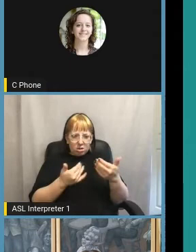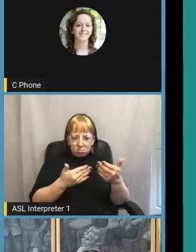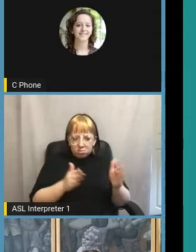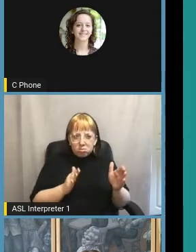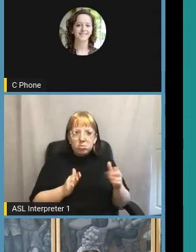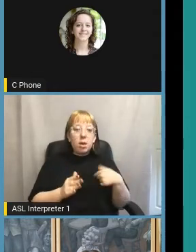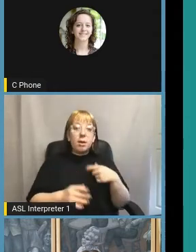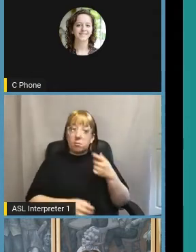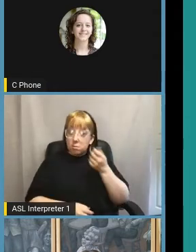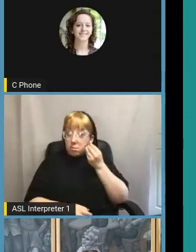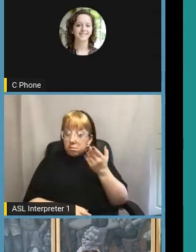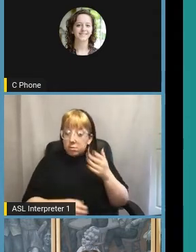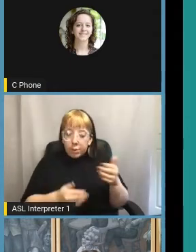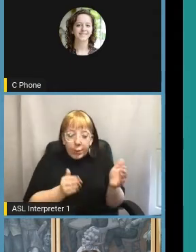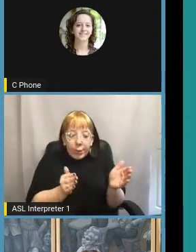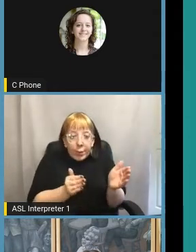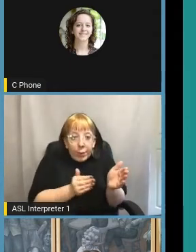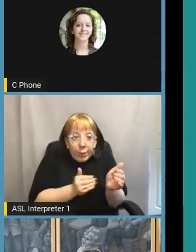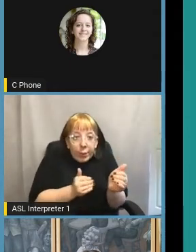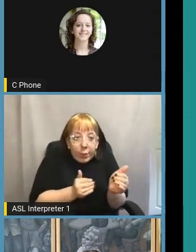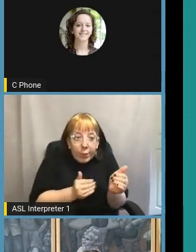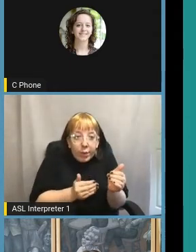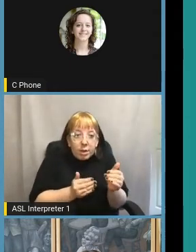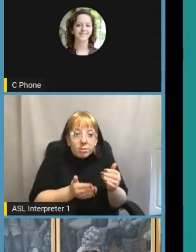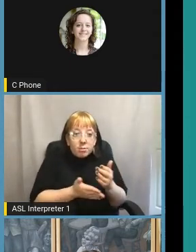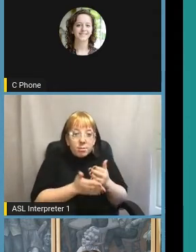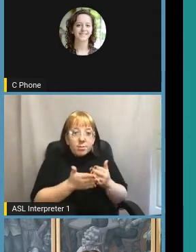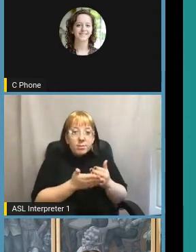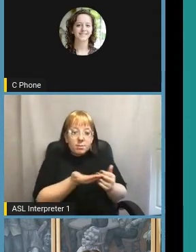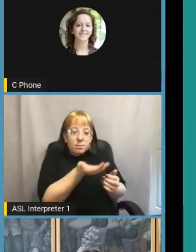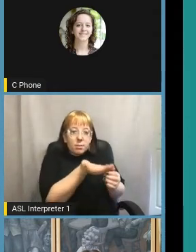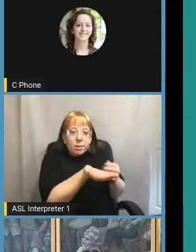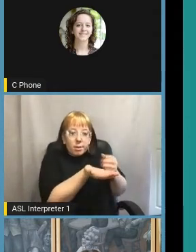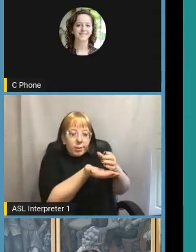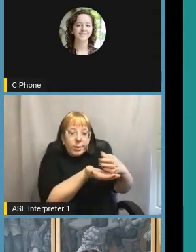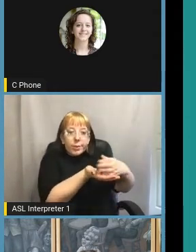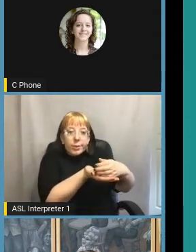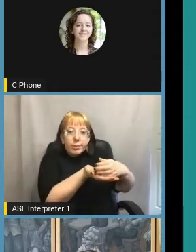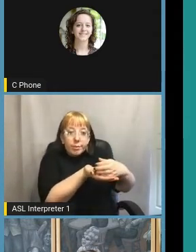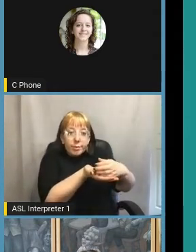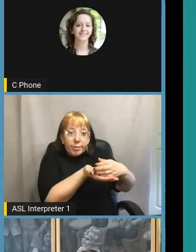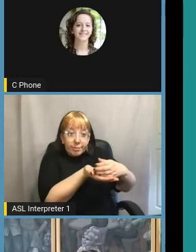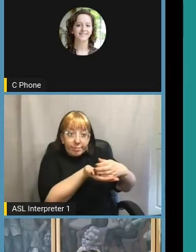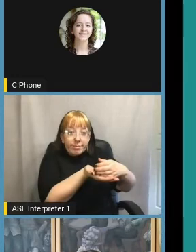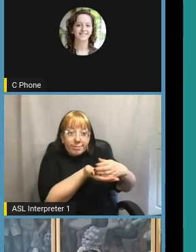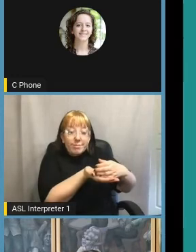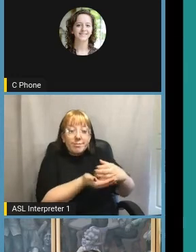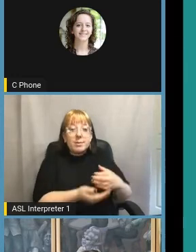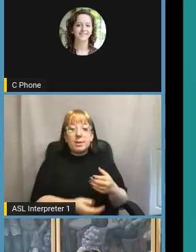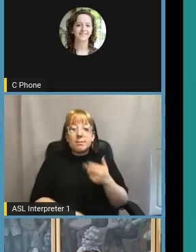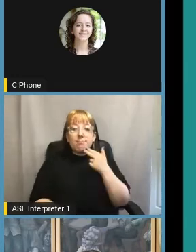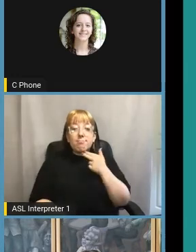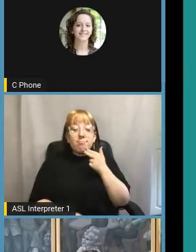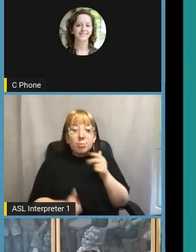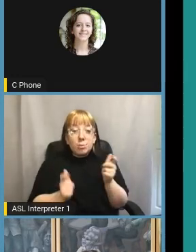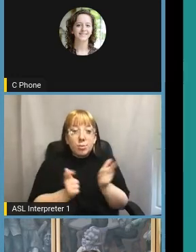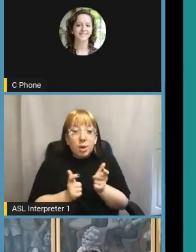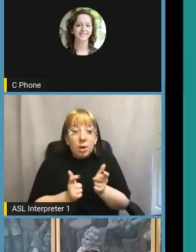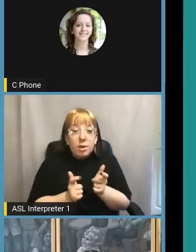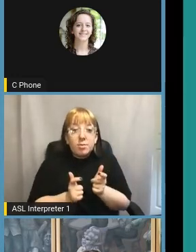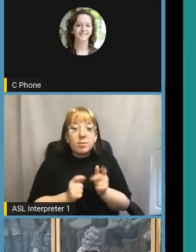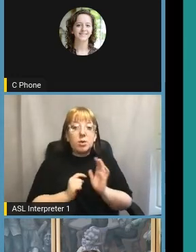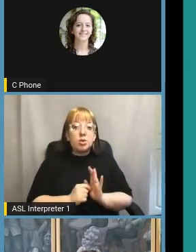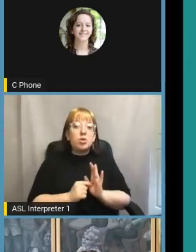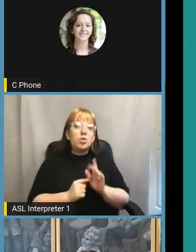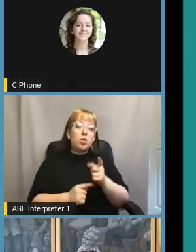wooden handmade box that would fit about in the palm of your hand. So it's quite small. It shows signs of wear.